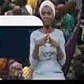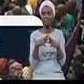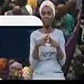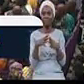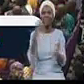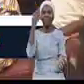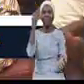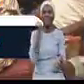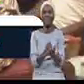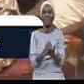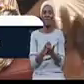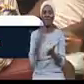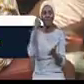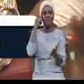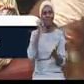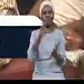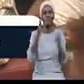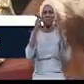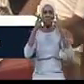Amen for your prosperity.